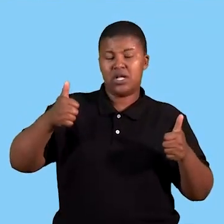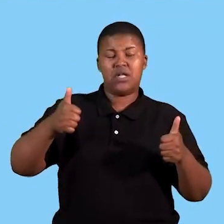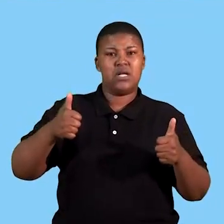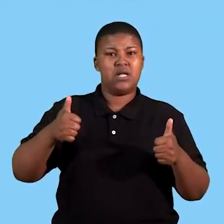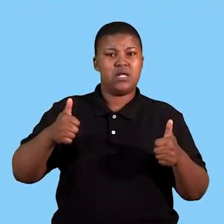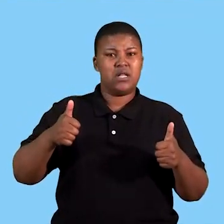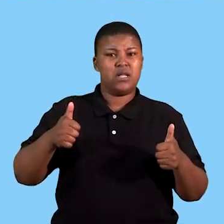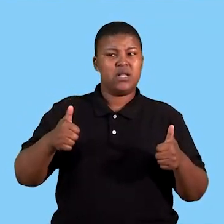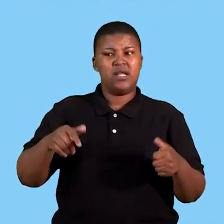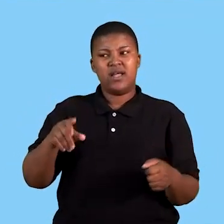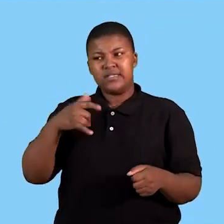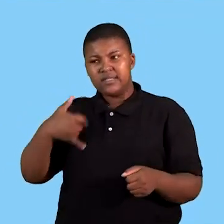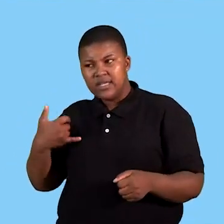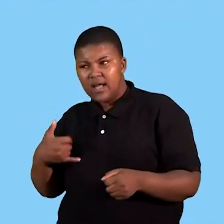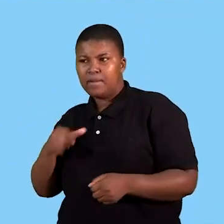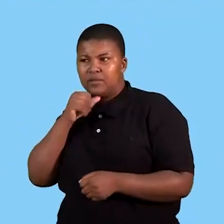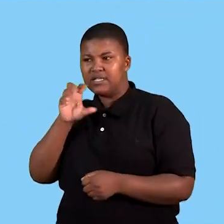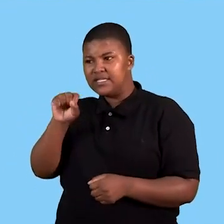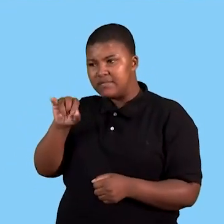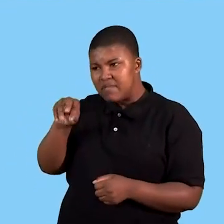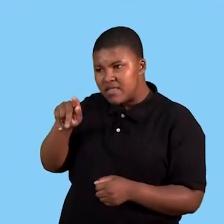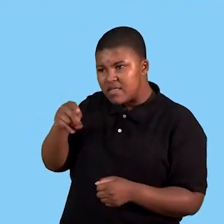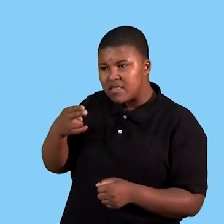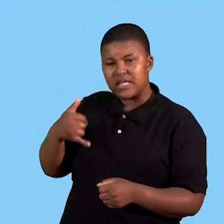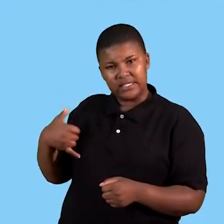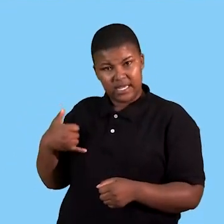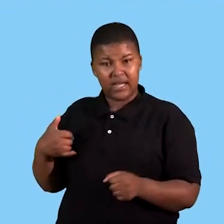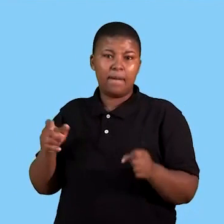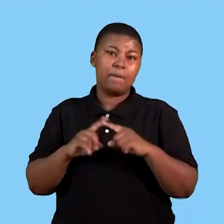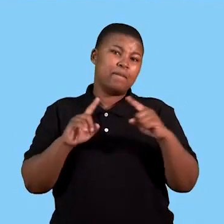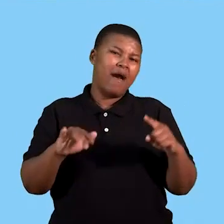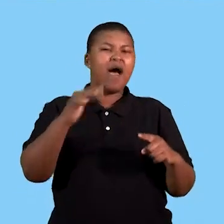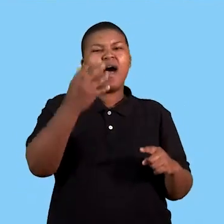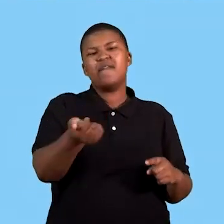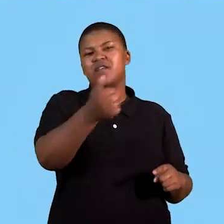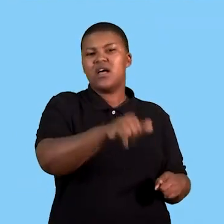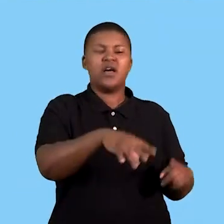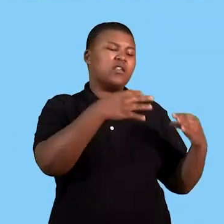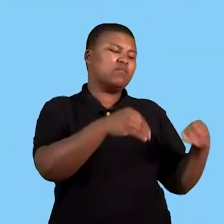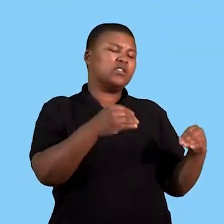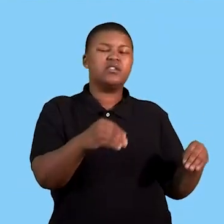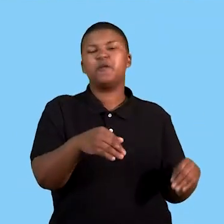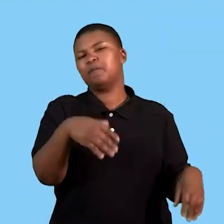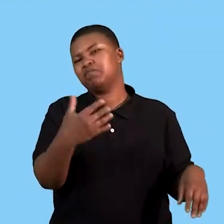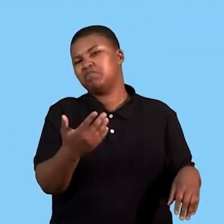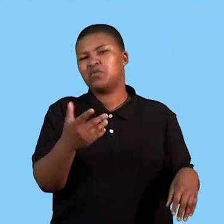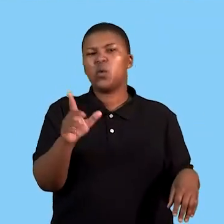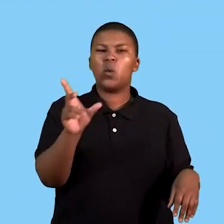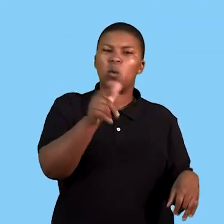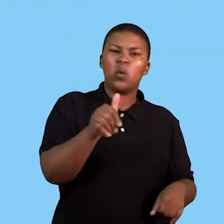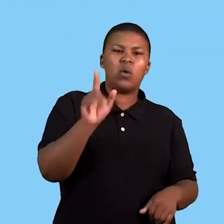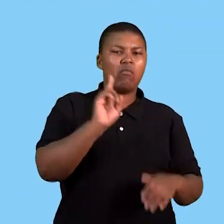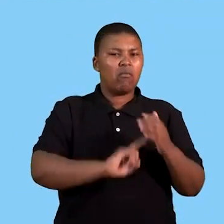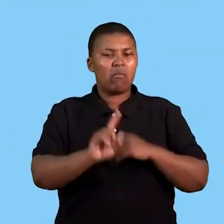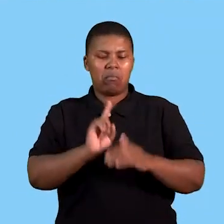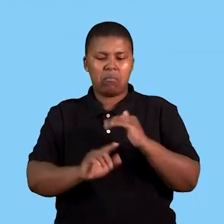other as Mr. Smith or Ms. Van die Kerk. And then, of course, you have a more informal culture where everybody